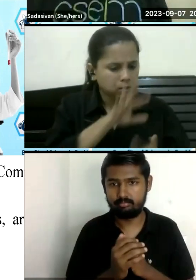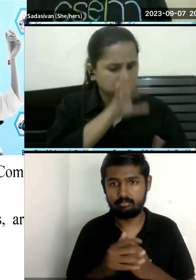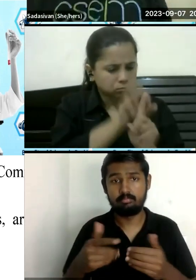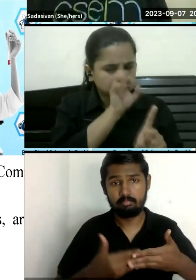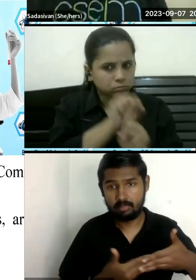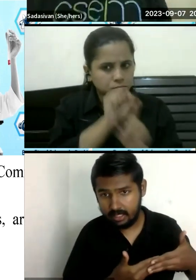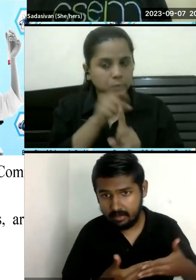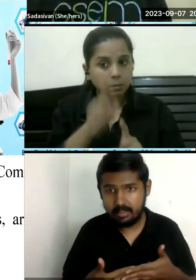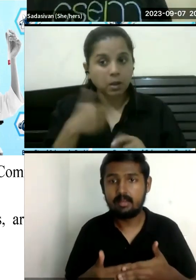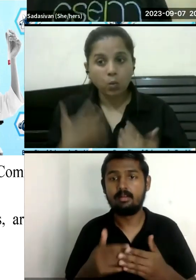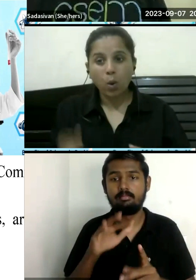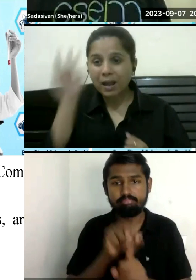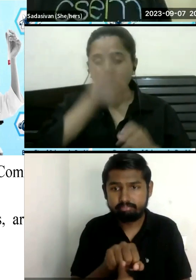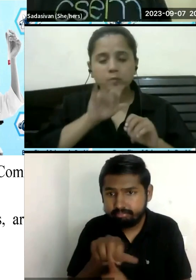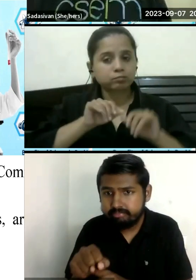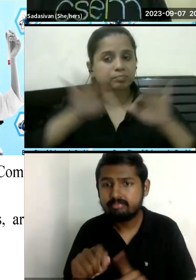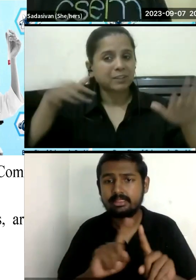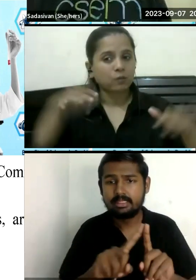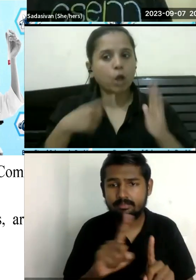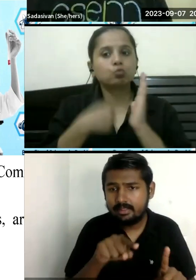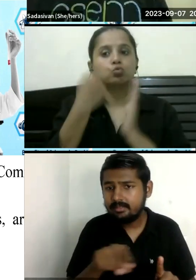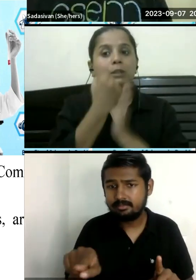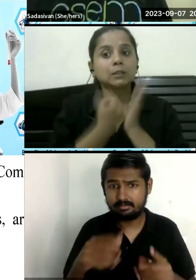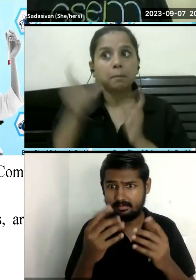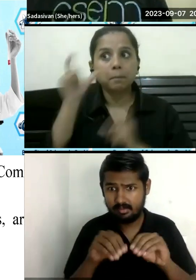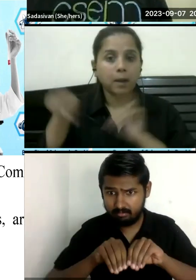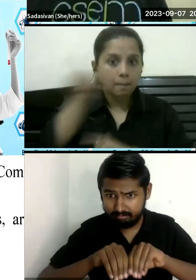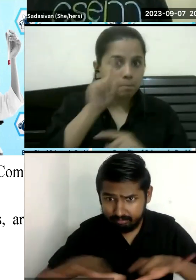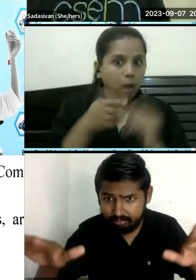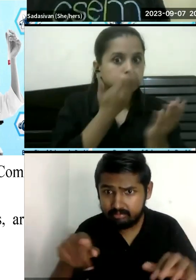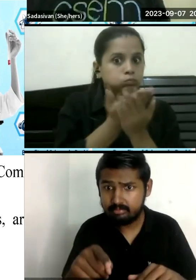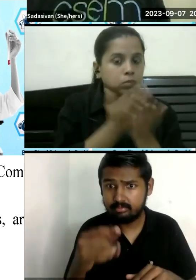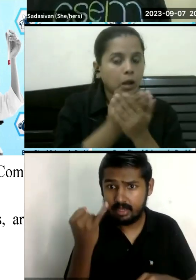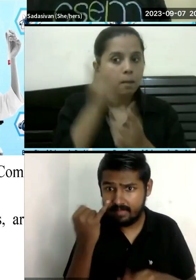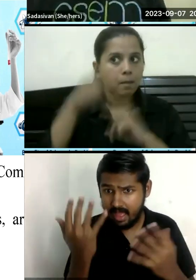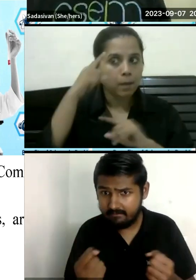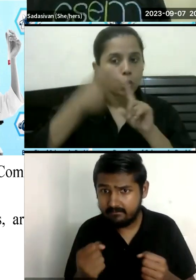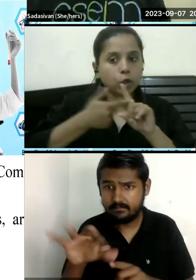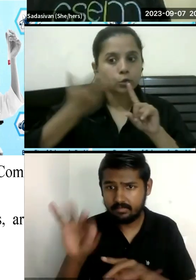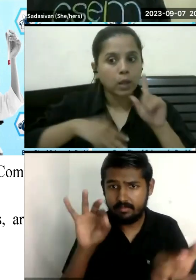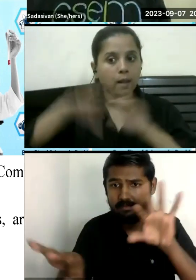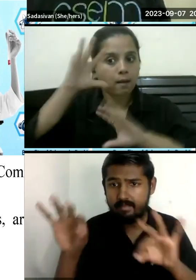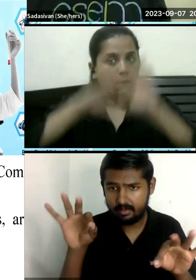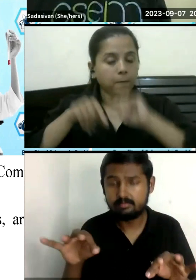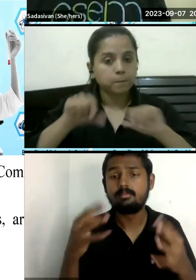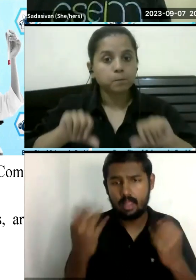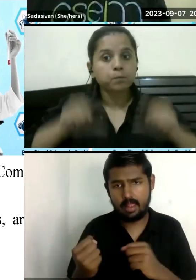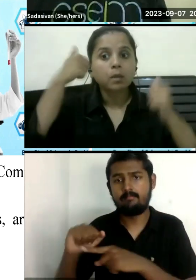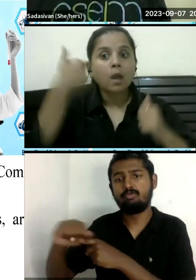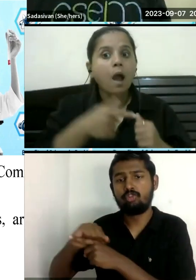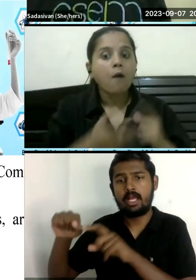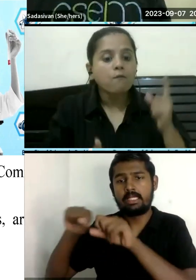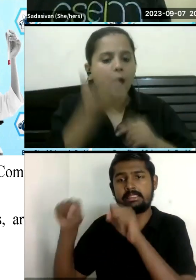a nationwide registry. We are focusing on that, and through the successful advocacy of rare disease groups,